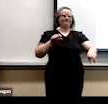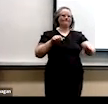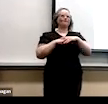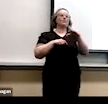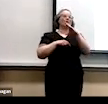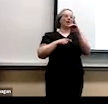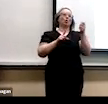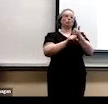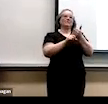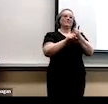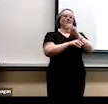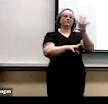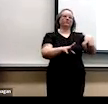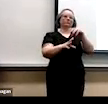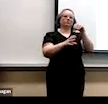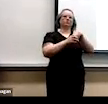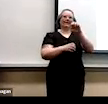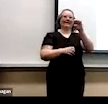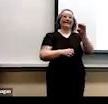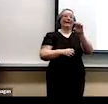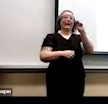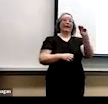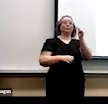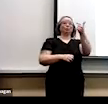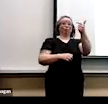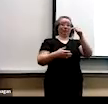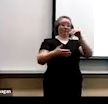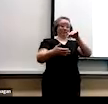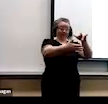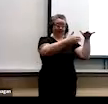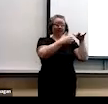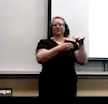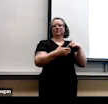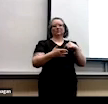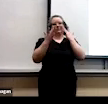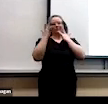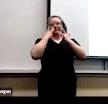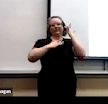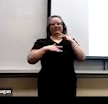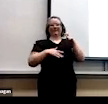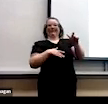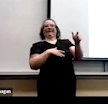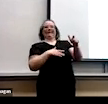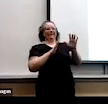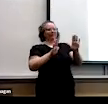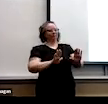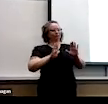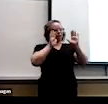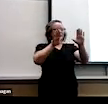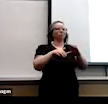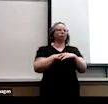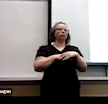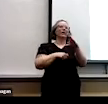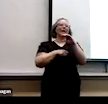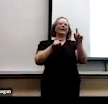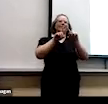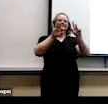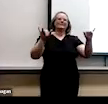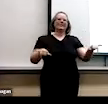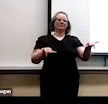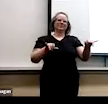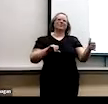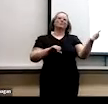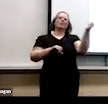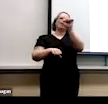need. And then she also has a specialty teen clinic at the Thames Valley Children's Center,